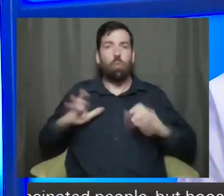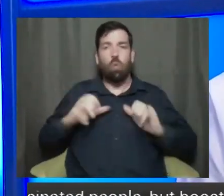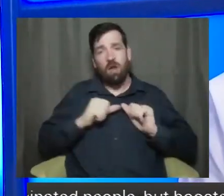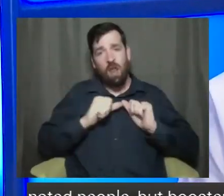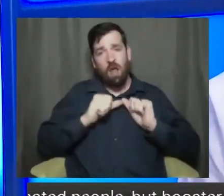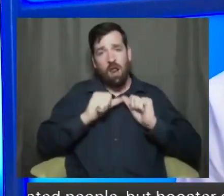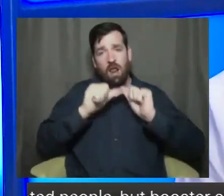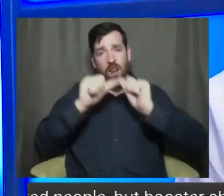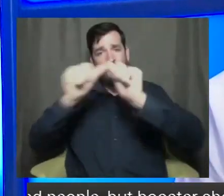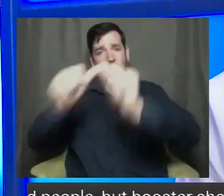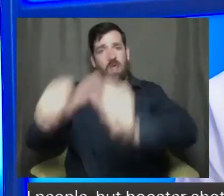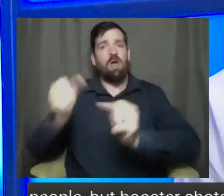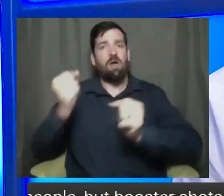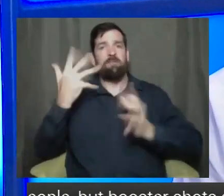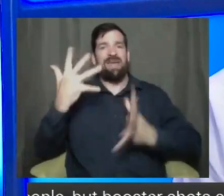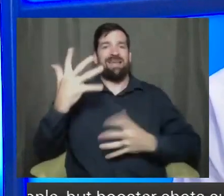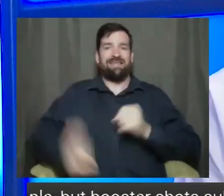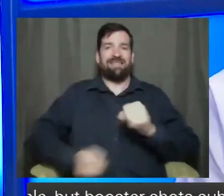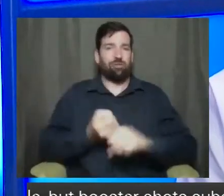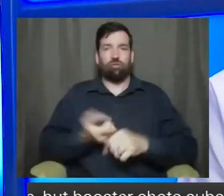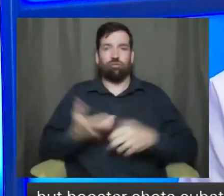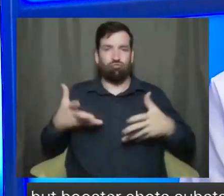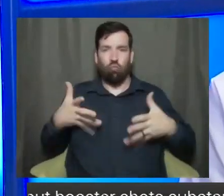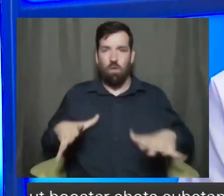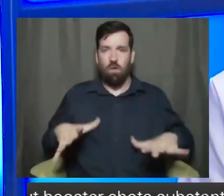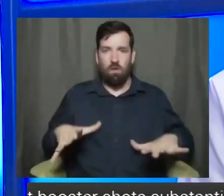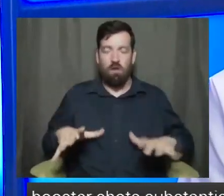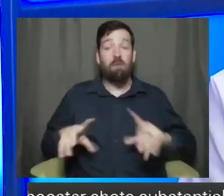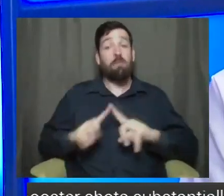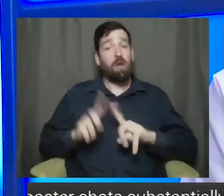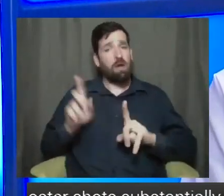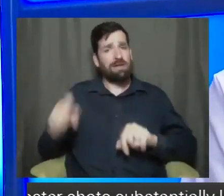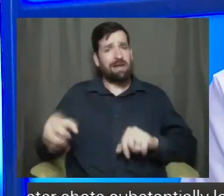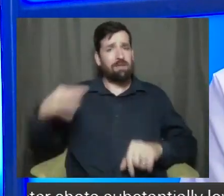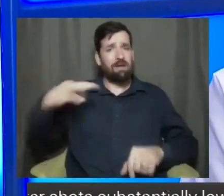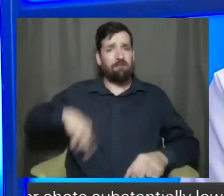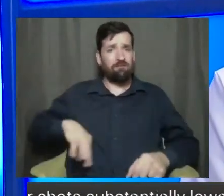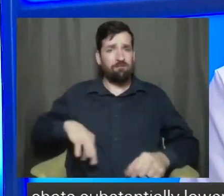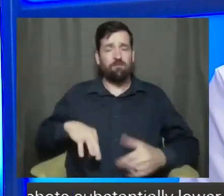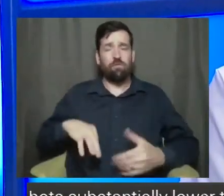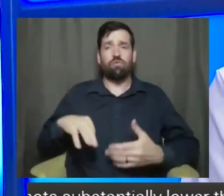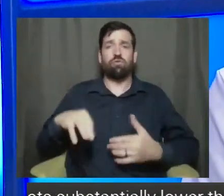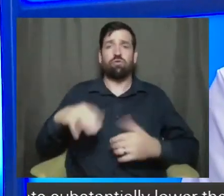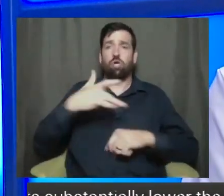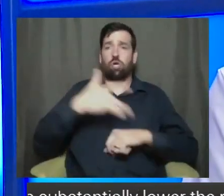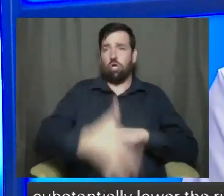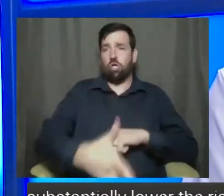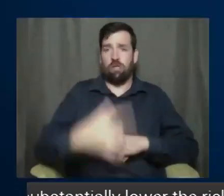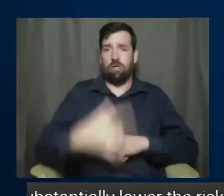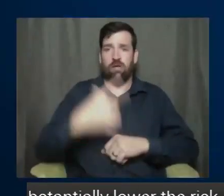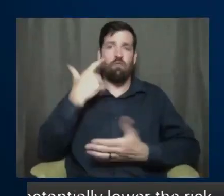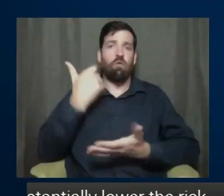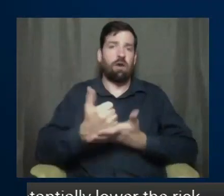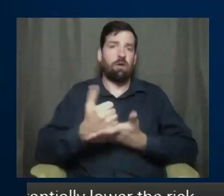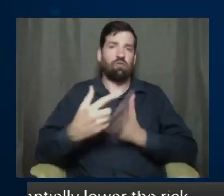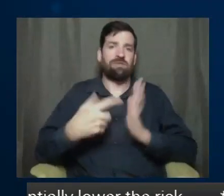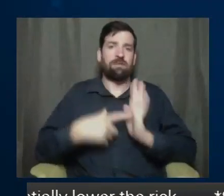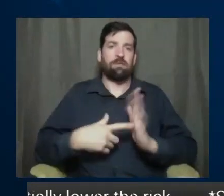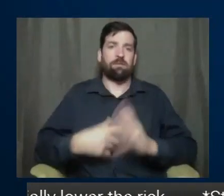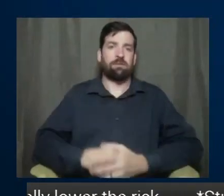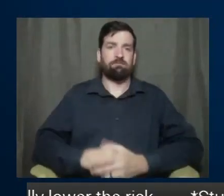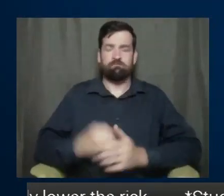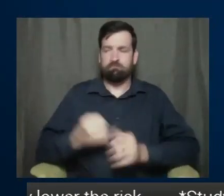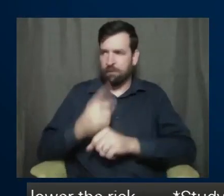after the menopausal transition, but it can be helpful early on to help with symptoms. All right, let me make sure I've got all